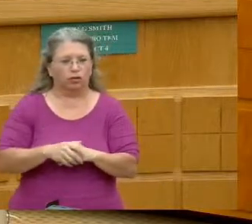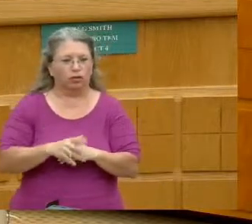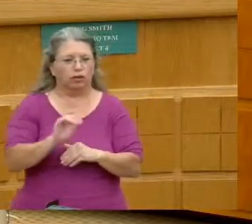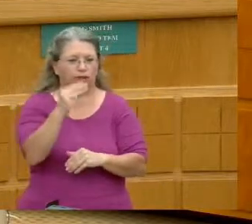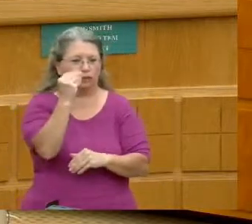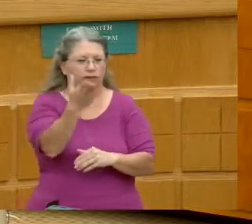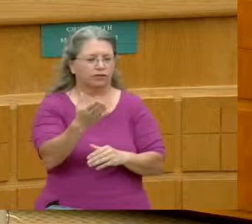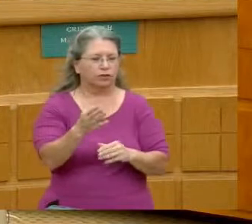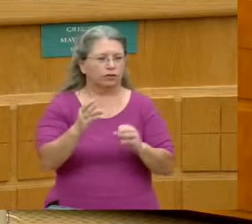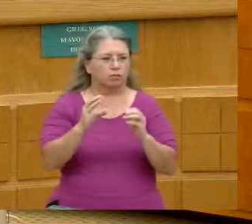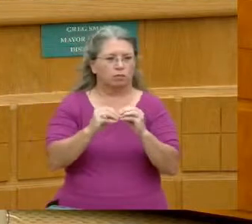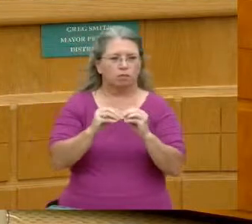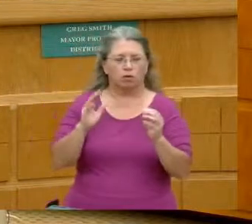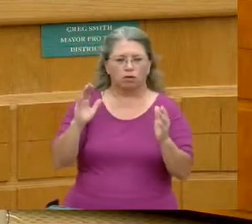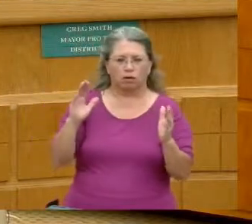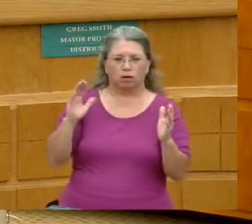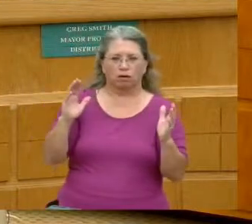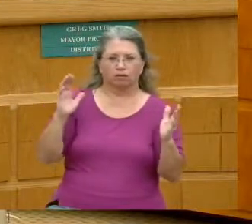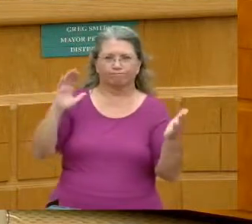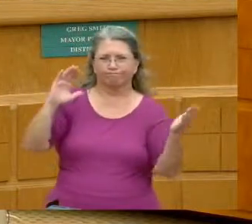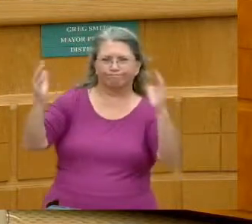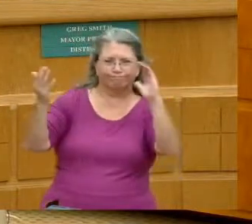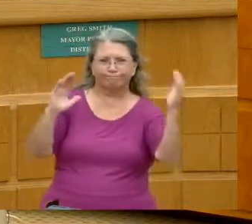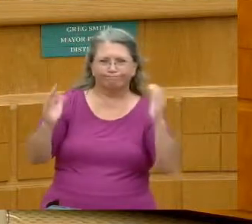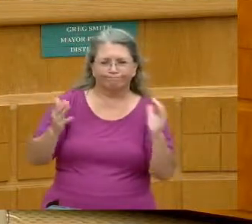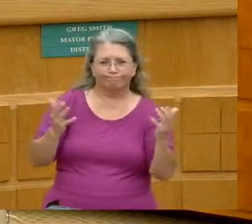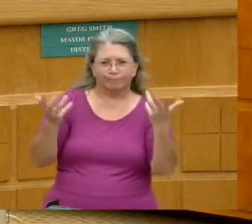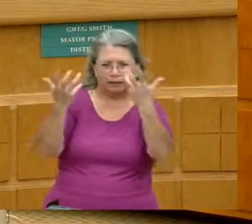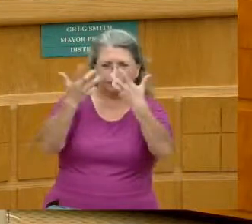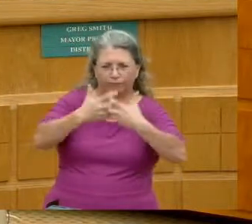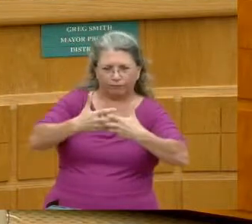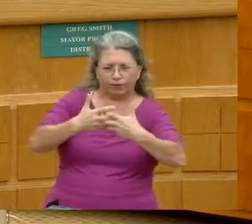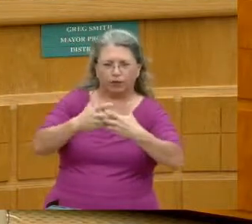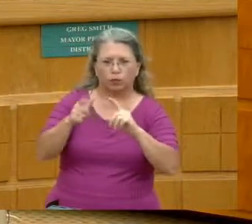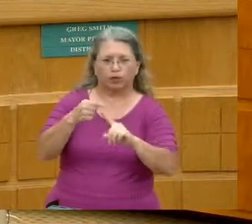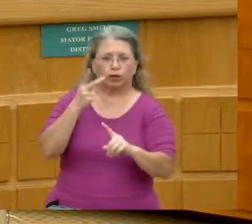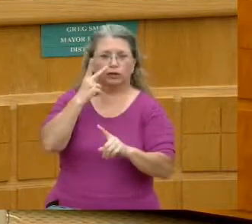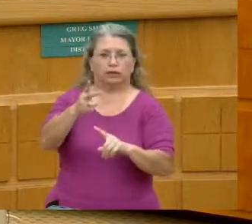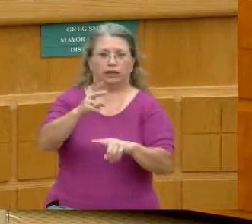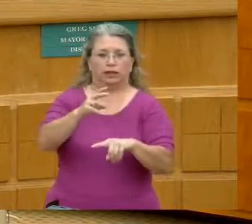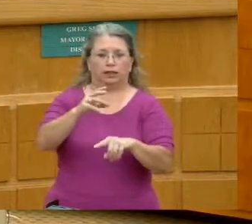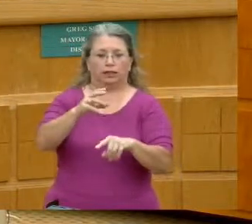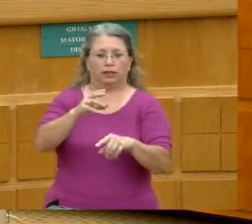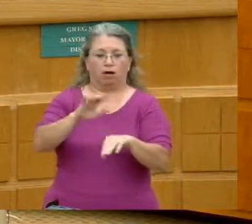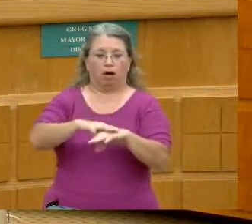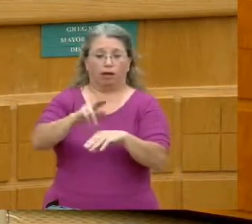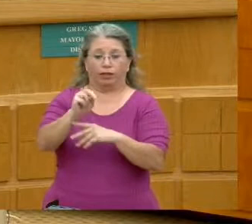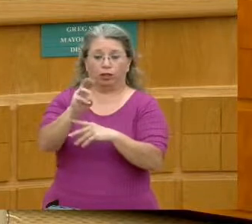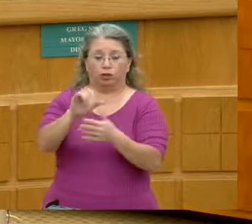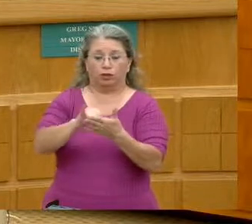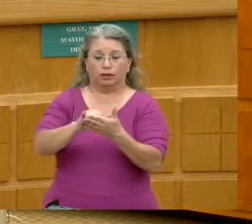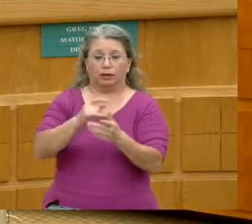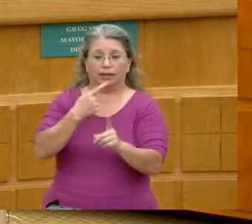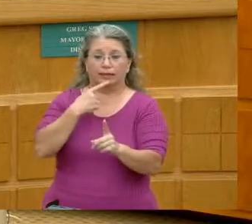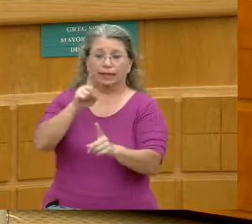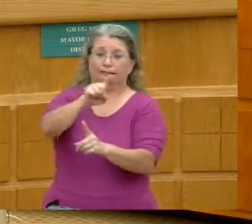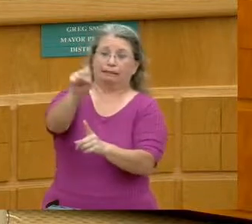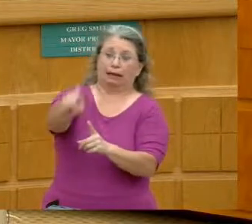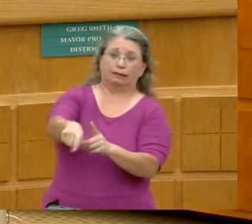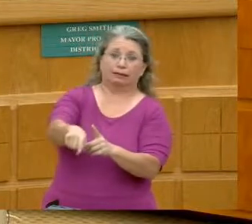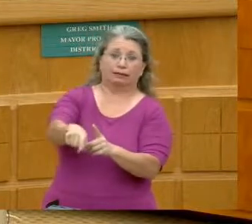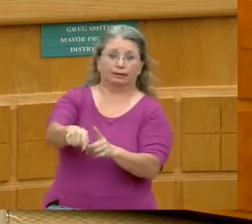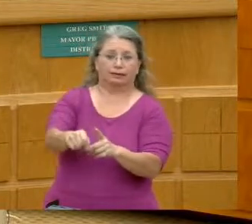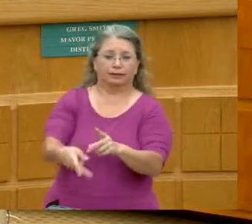the news there's more cases in Texas, this is what it looks like at a little bit more granular level. And here's where we fall out, down